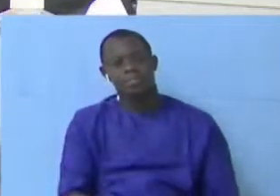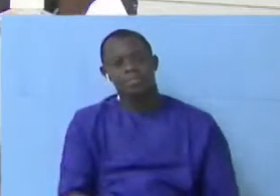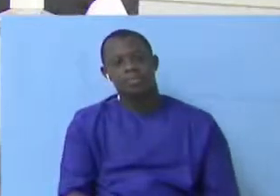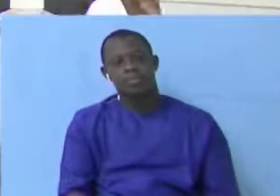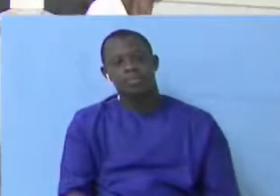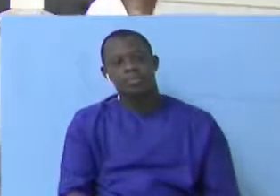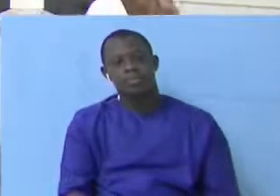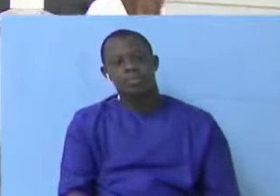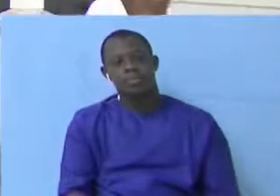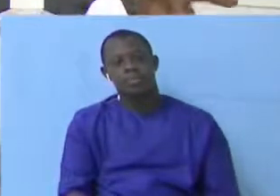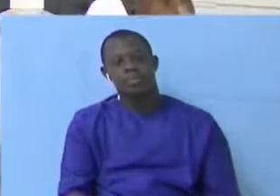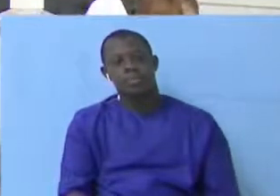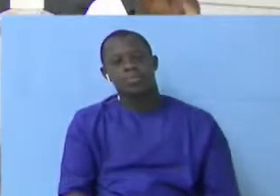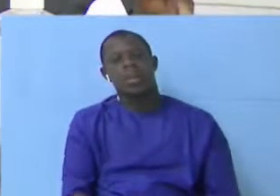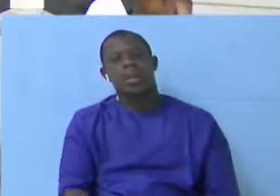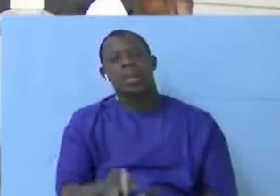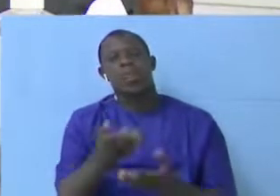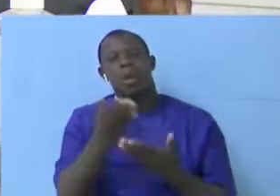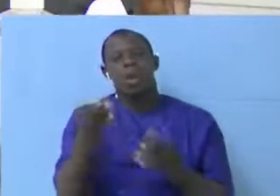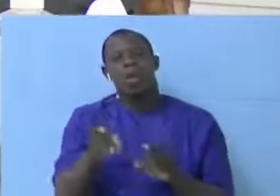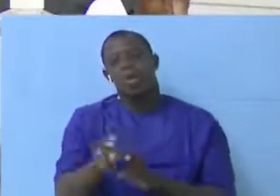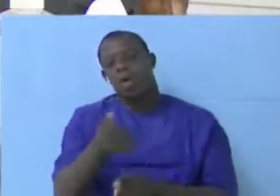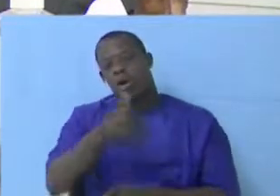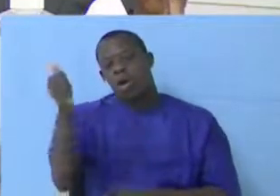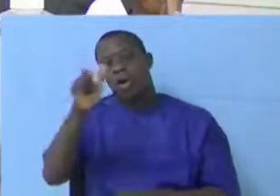while somebody is detained at the NIA,